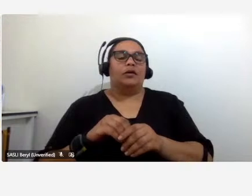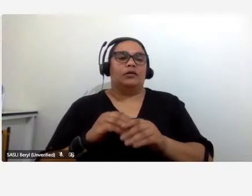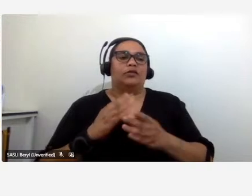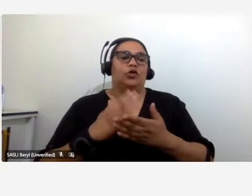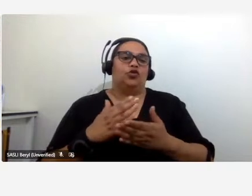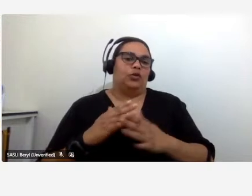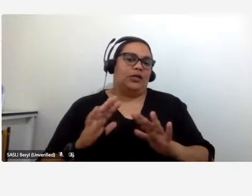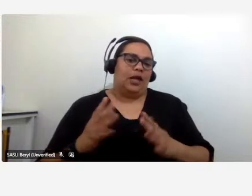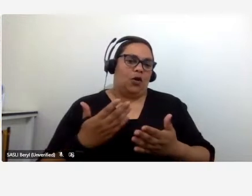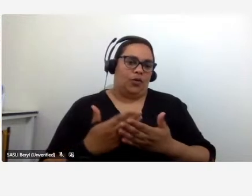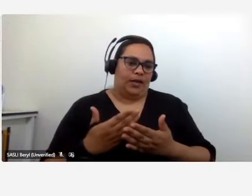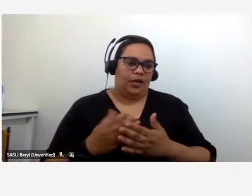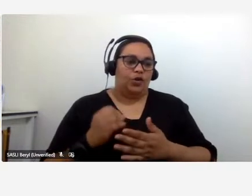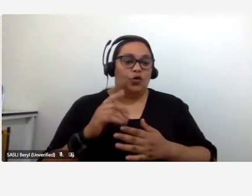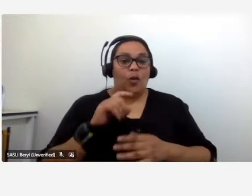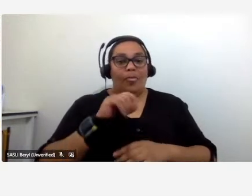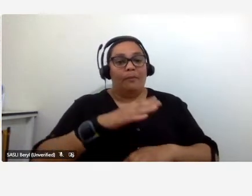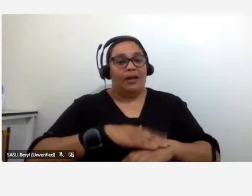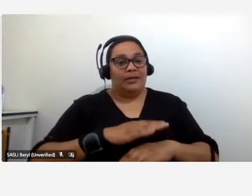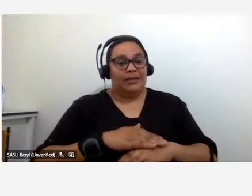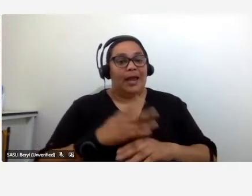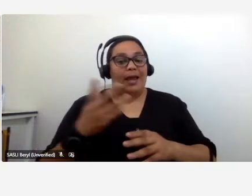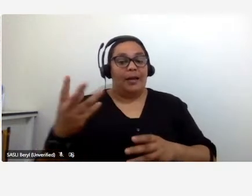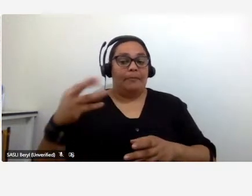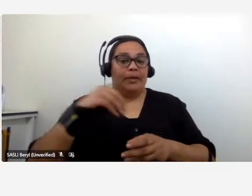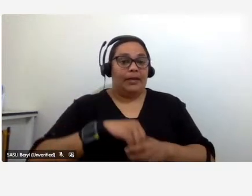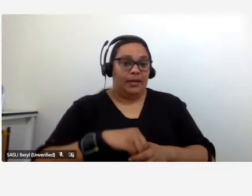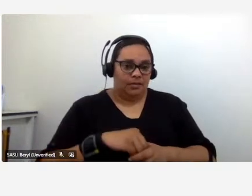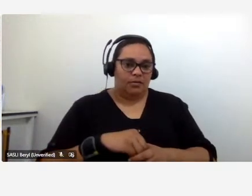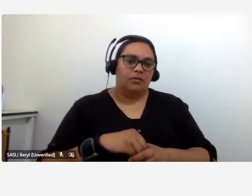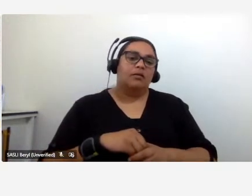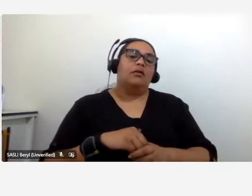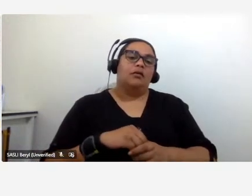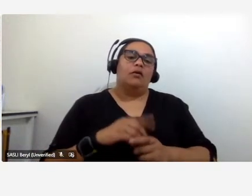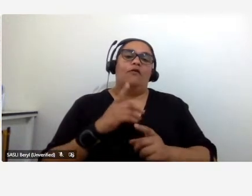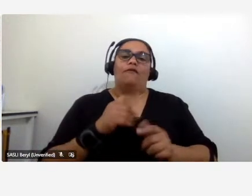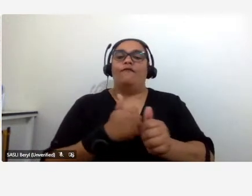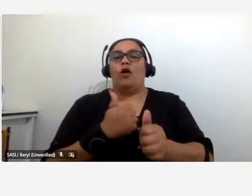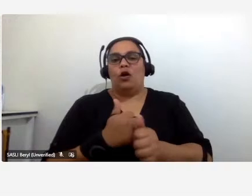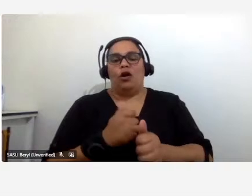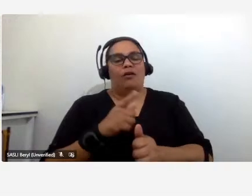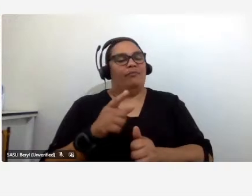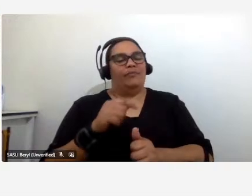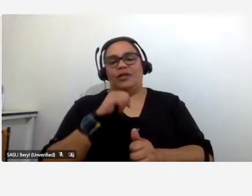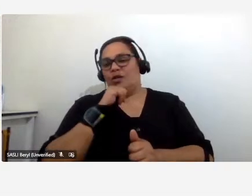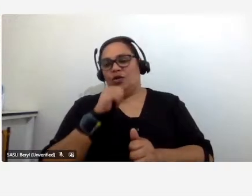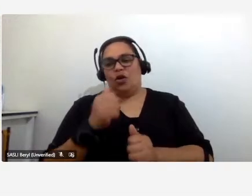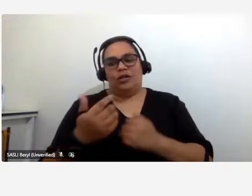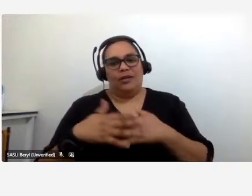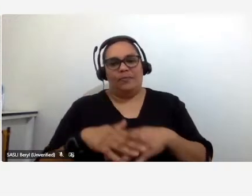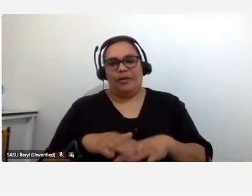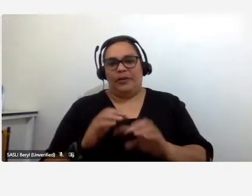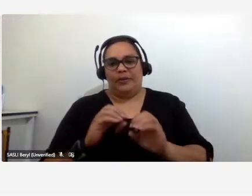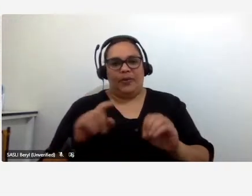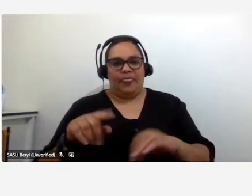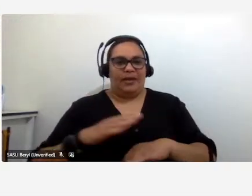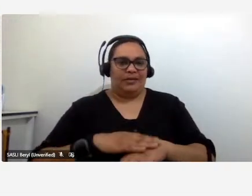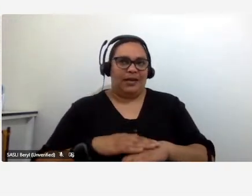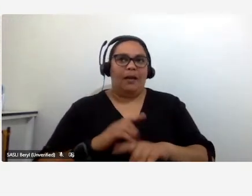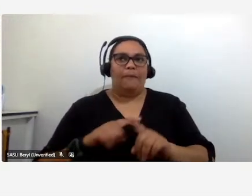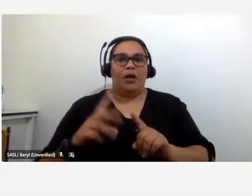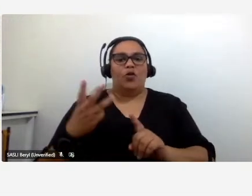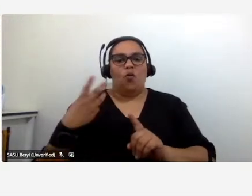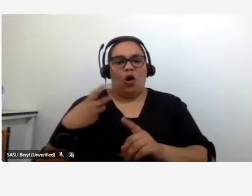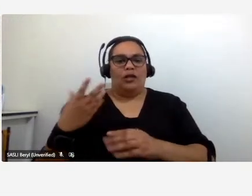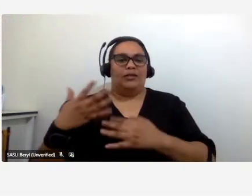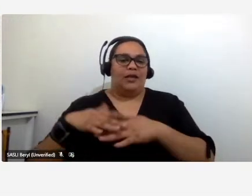assurance. So at the time of them coming in to follow up, it wasn't implemented then, but it was